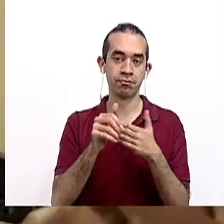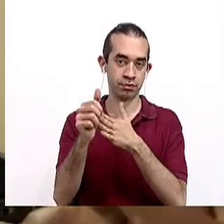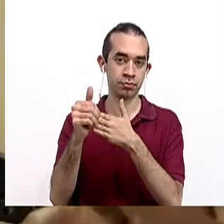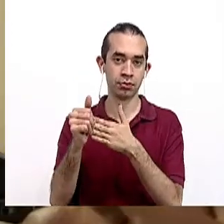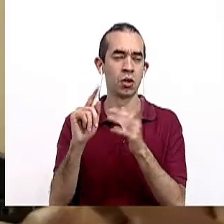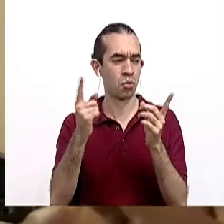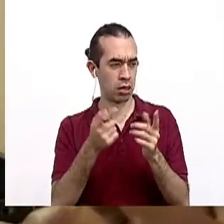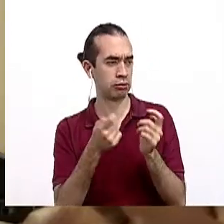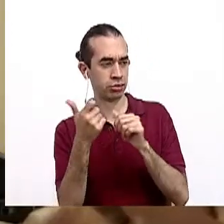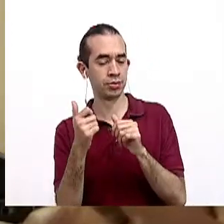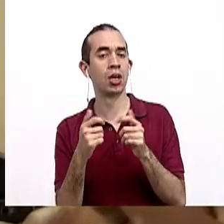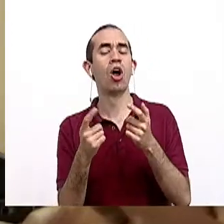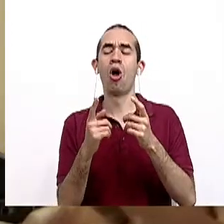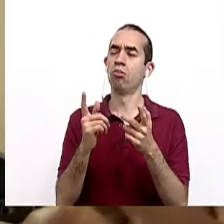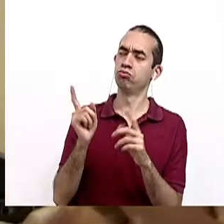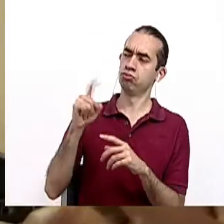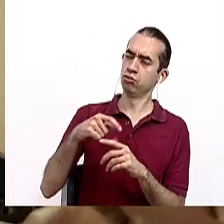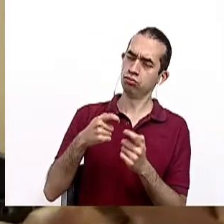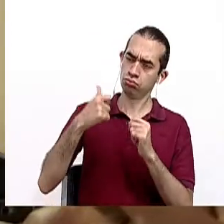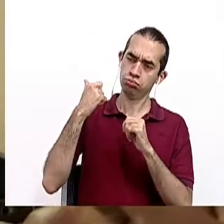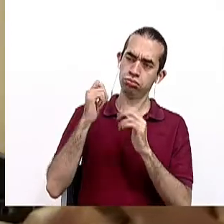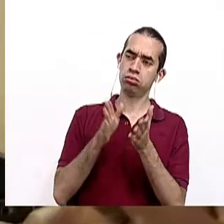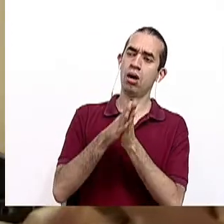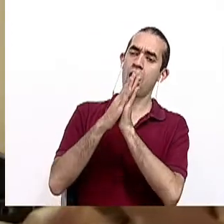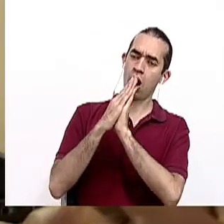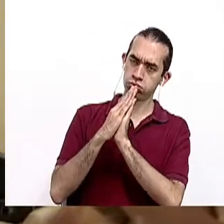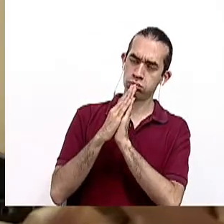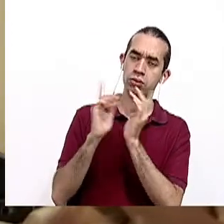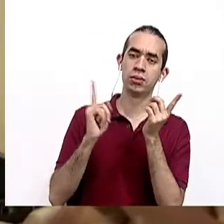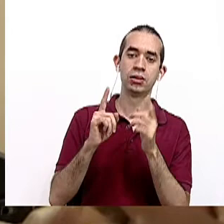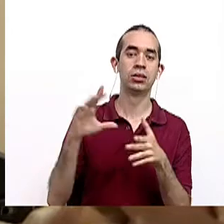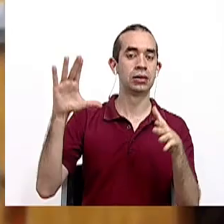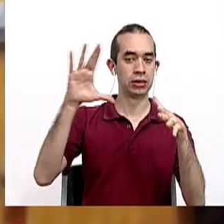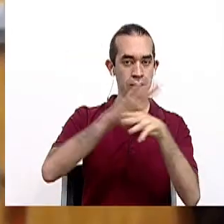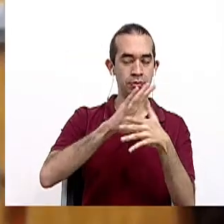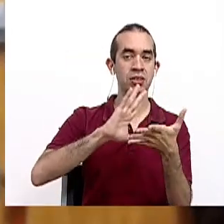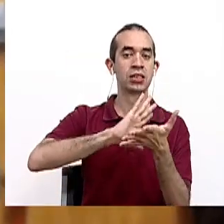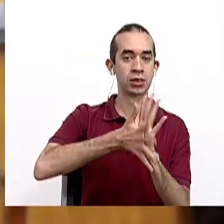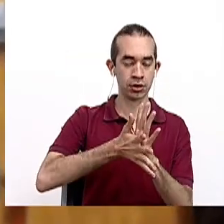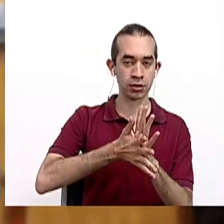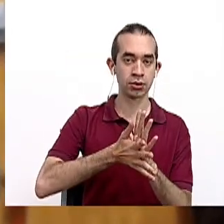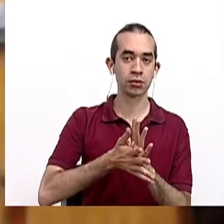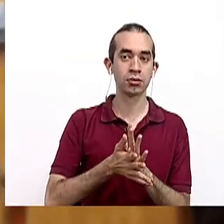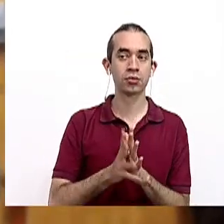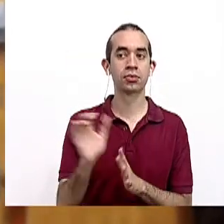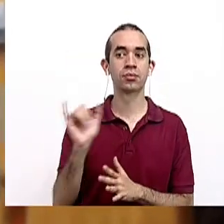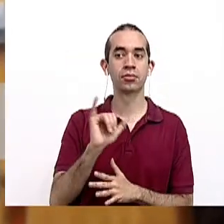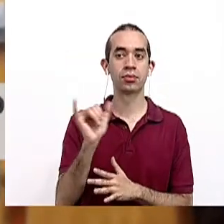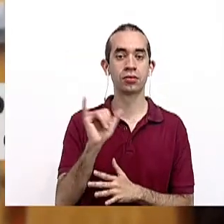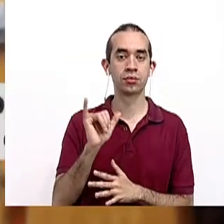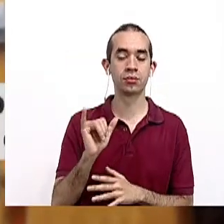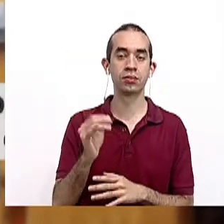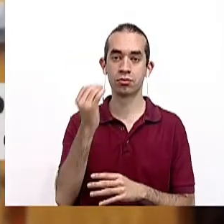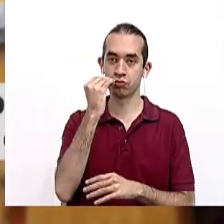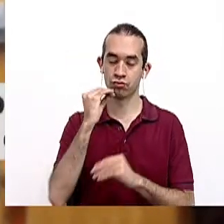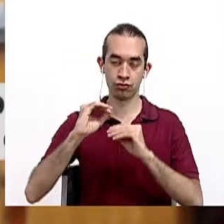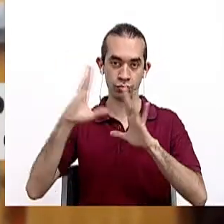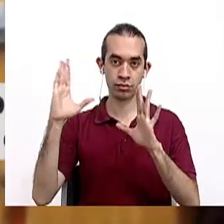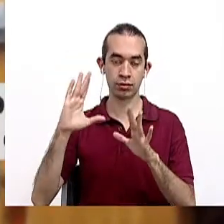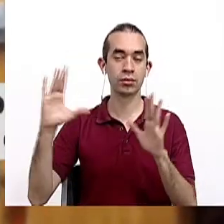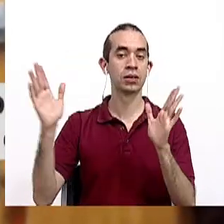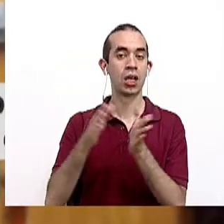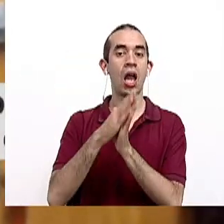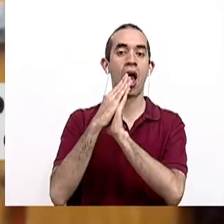the sandwich that you should avoid is ham and cheese, and also a breakfast sandwich,